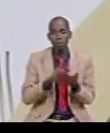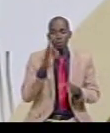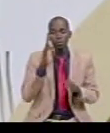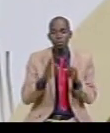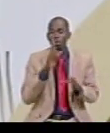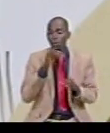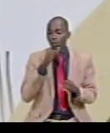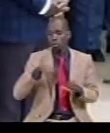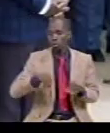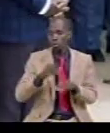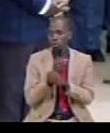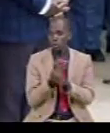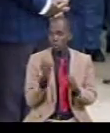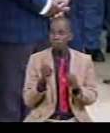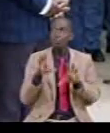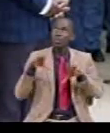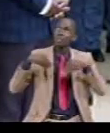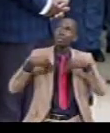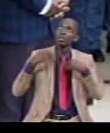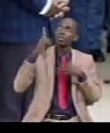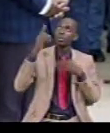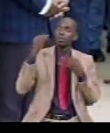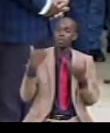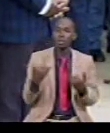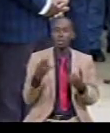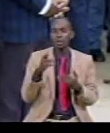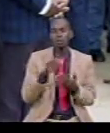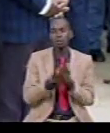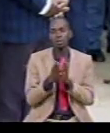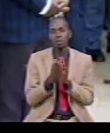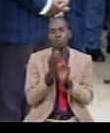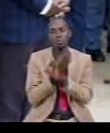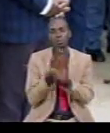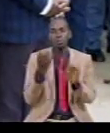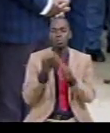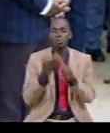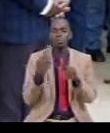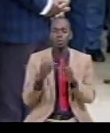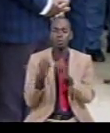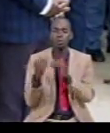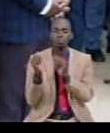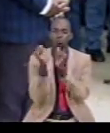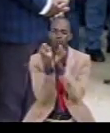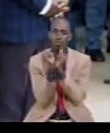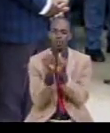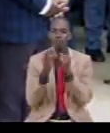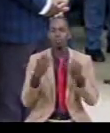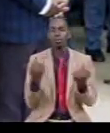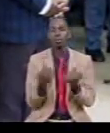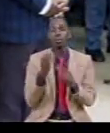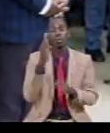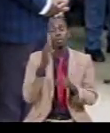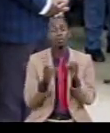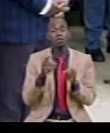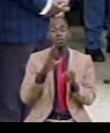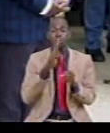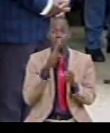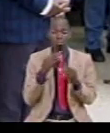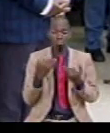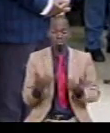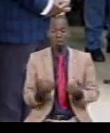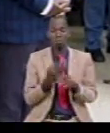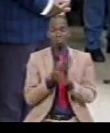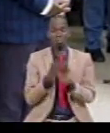be saved. Receive and be free from the bondage of sin. And if you are already free, pray for the power,